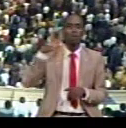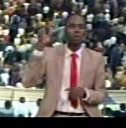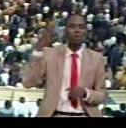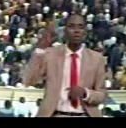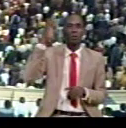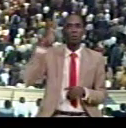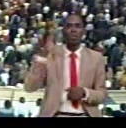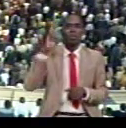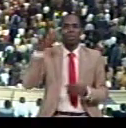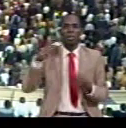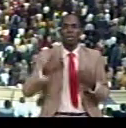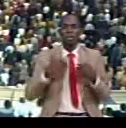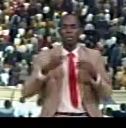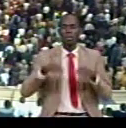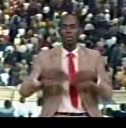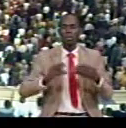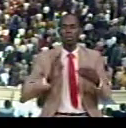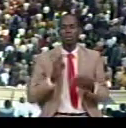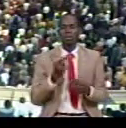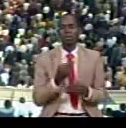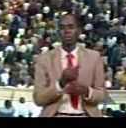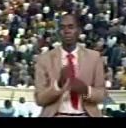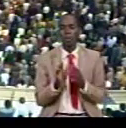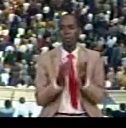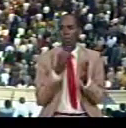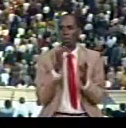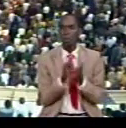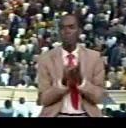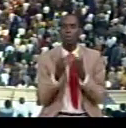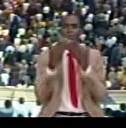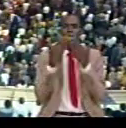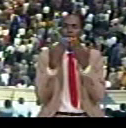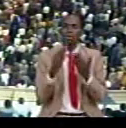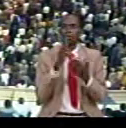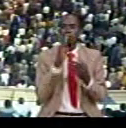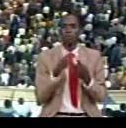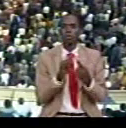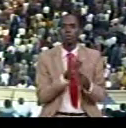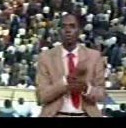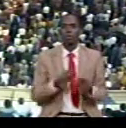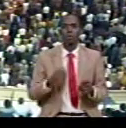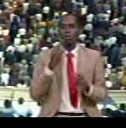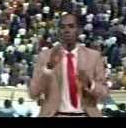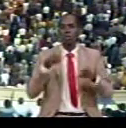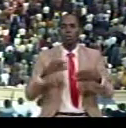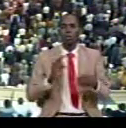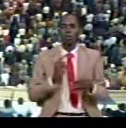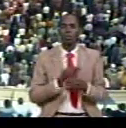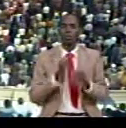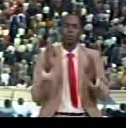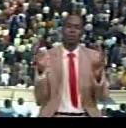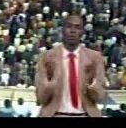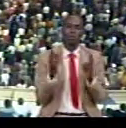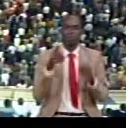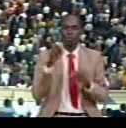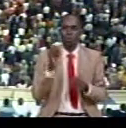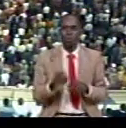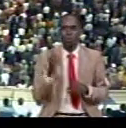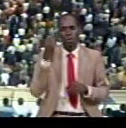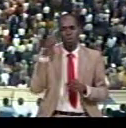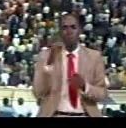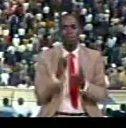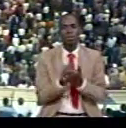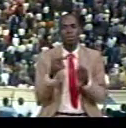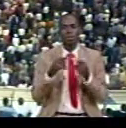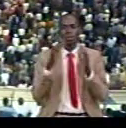the Bible says, thanks be unto God who giveth us the victory through our Lord Jesus Christ. You must understand that the enemy has a purpose. He has